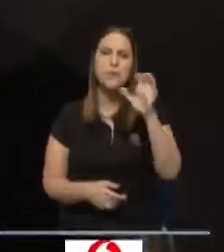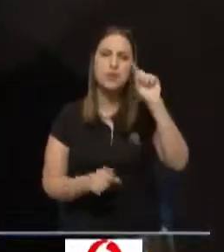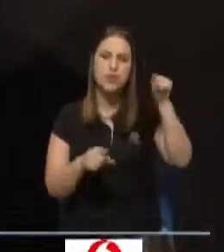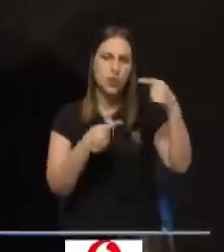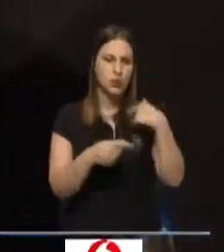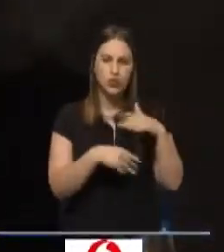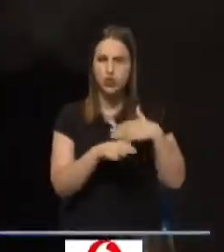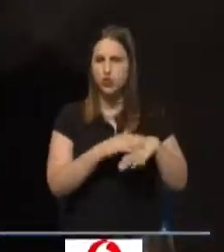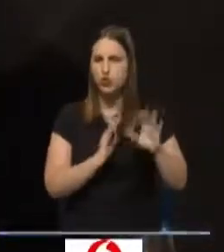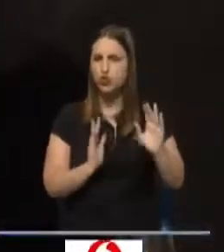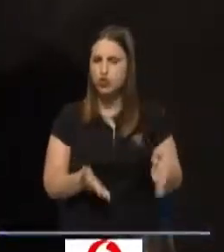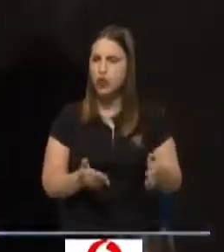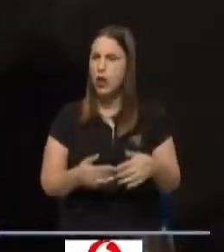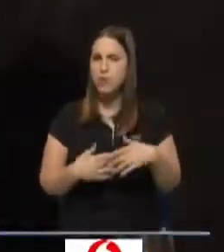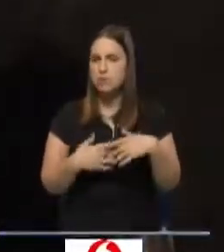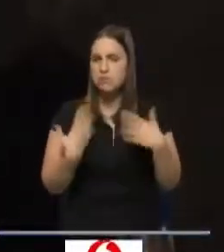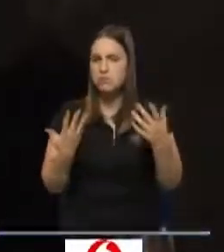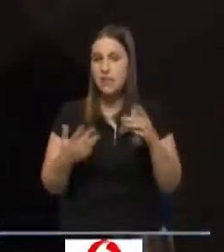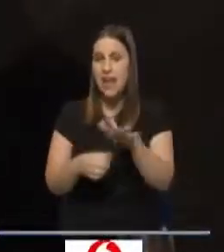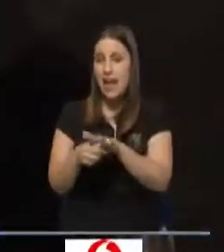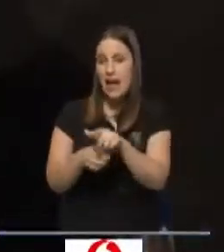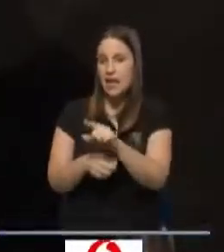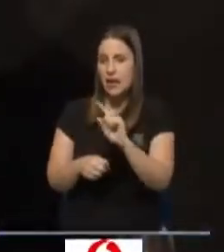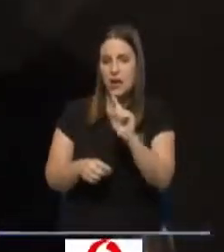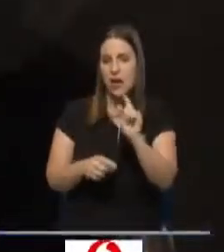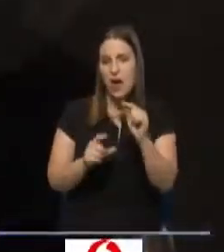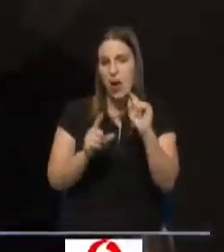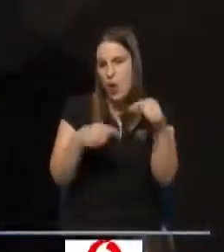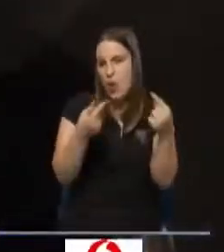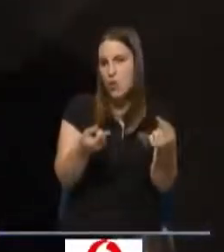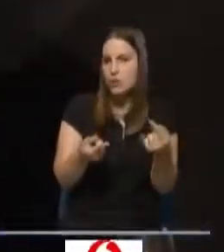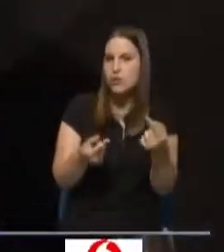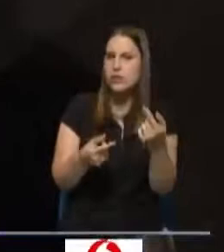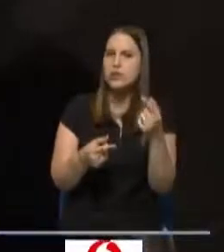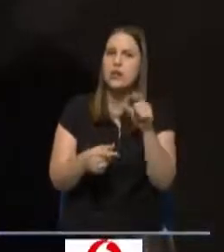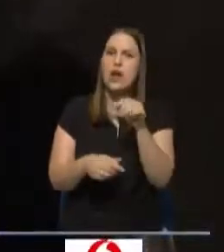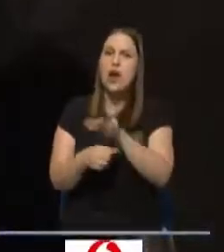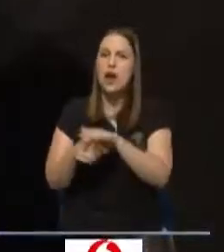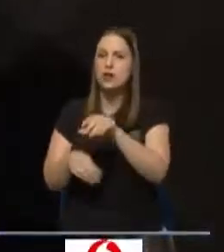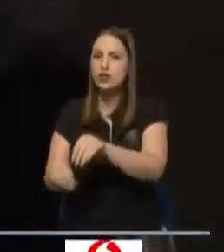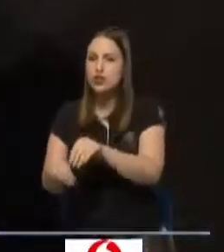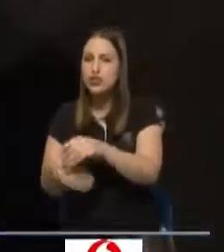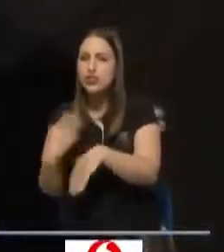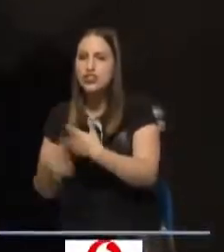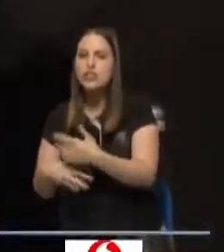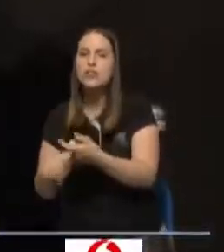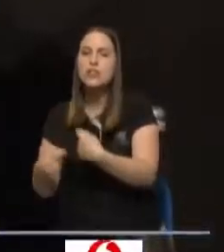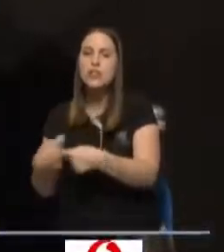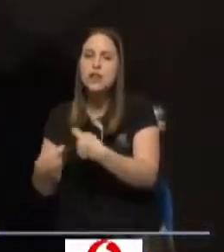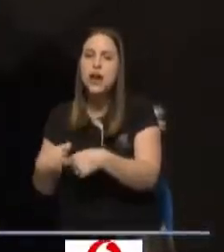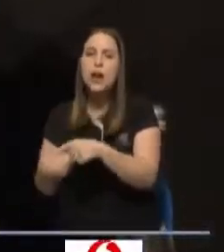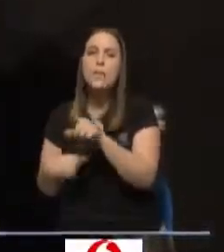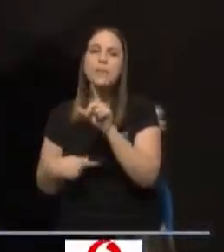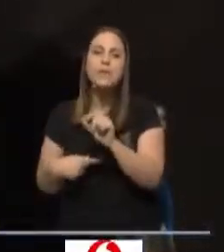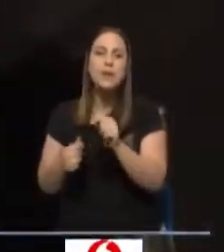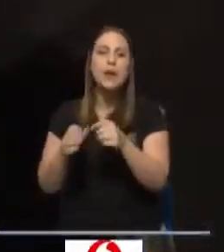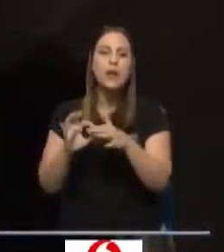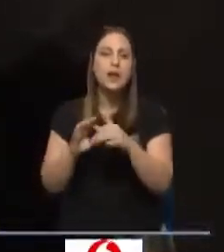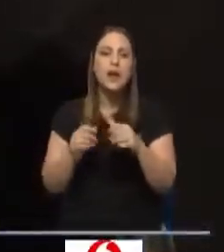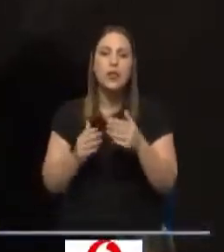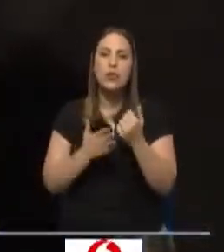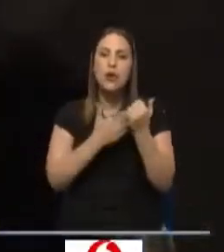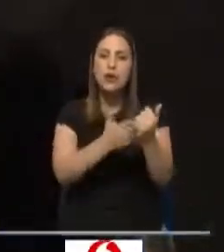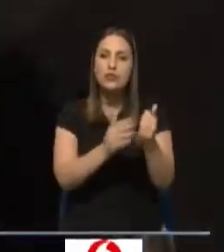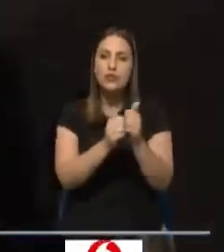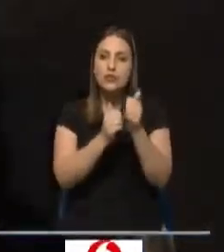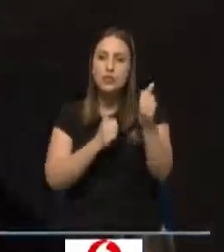And in various countries we've done this, not in that area, but in others, and some logistics,